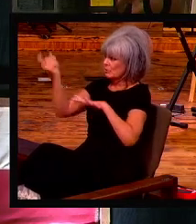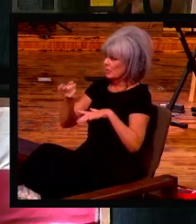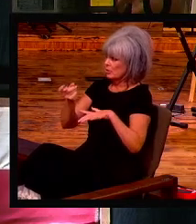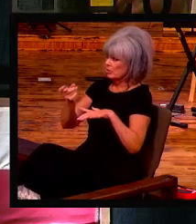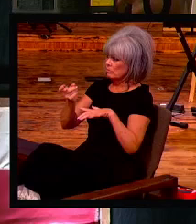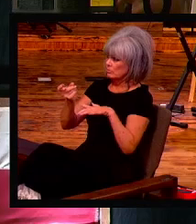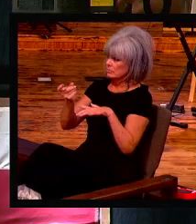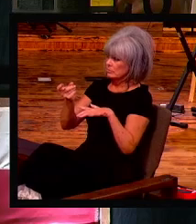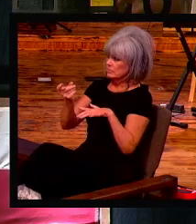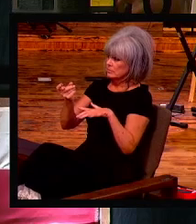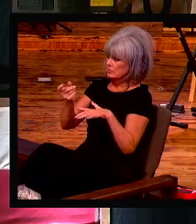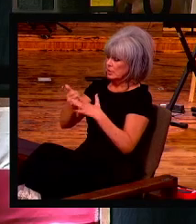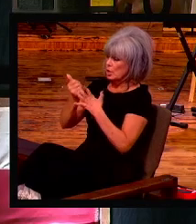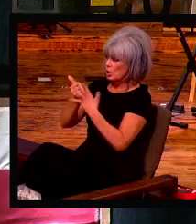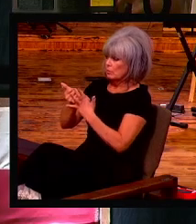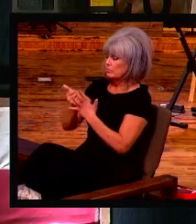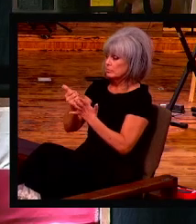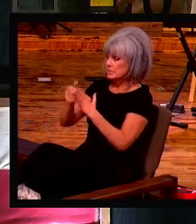nothing.